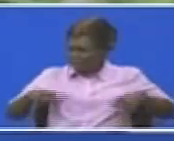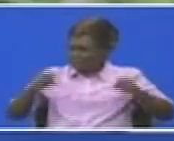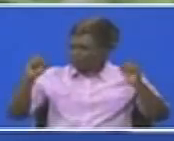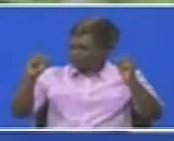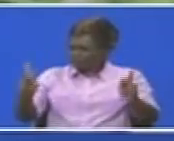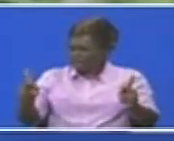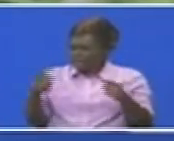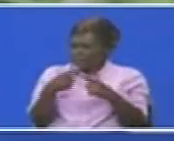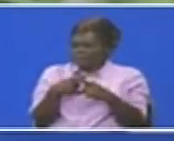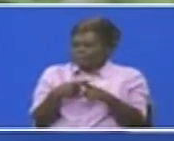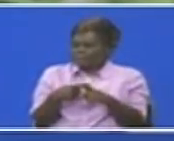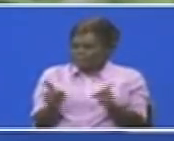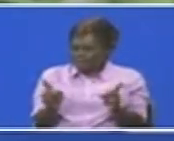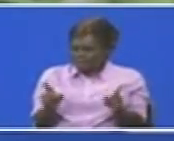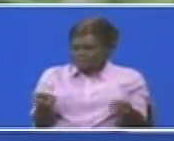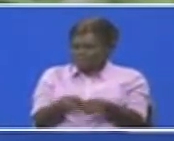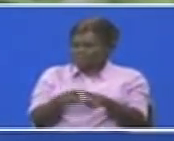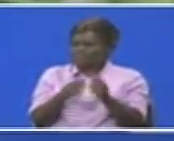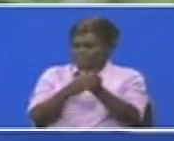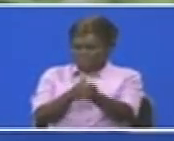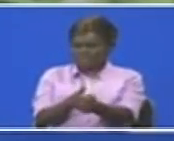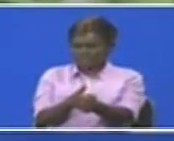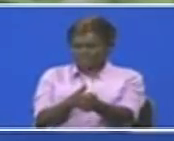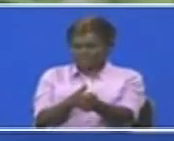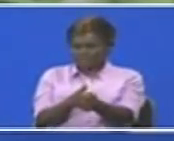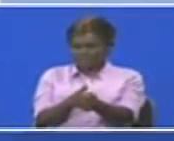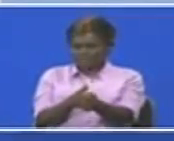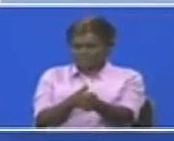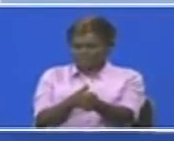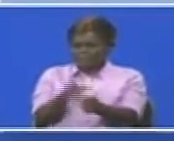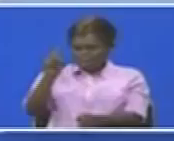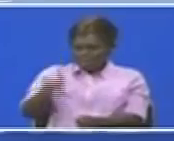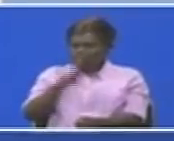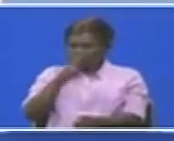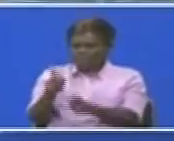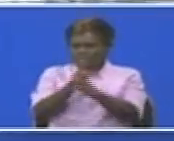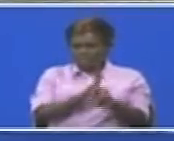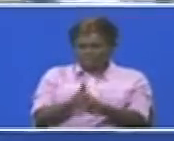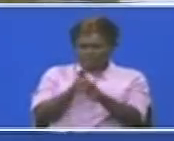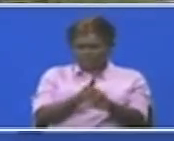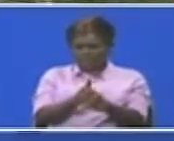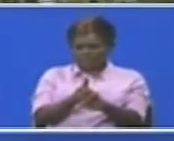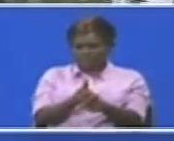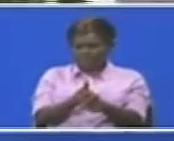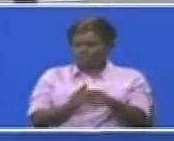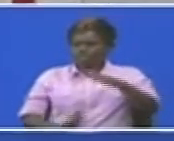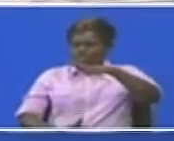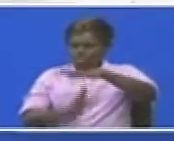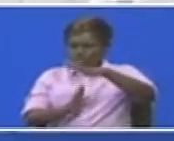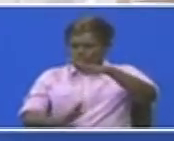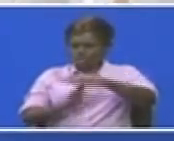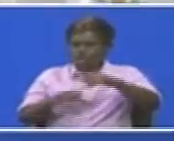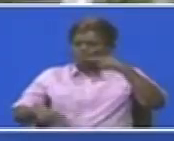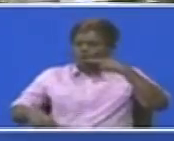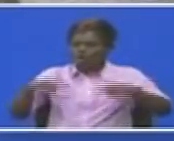high profiles and also for leaders like me, you have to take caution. Jazeera Palace is one of the top posh hotels